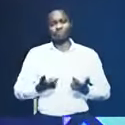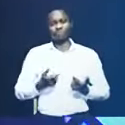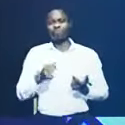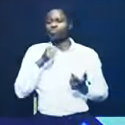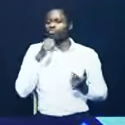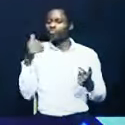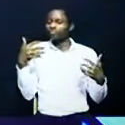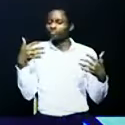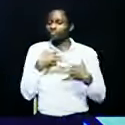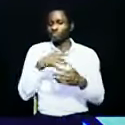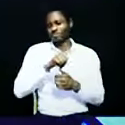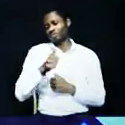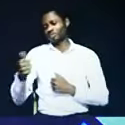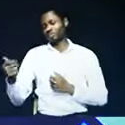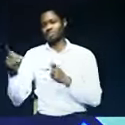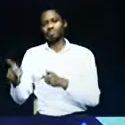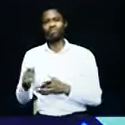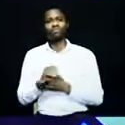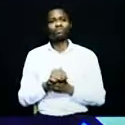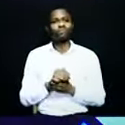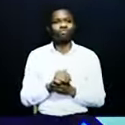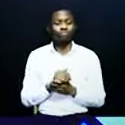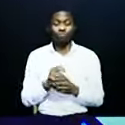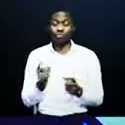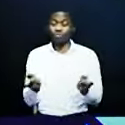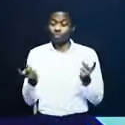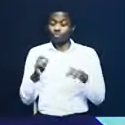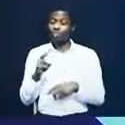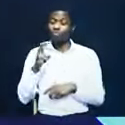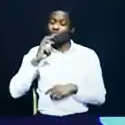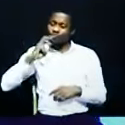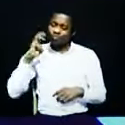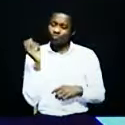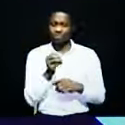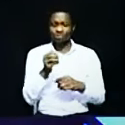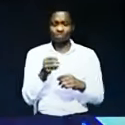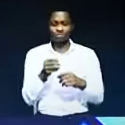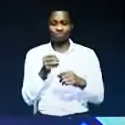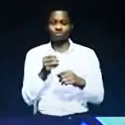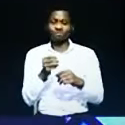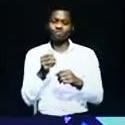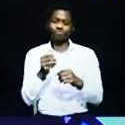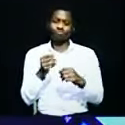afraid? When the wicked advance against me to